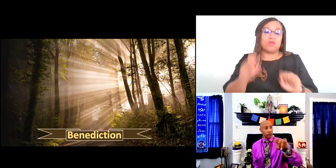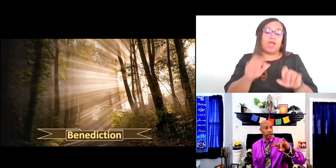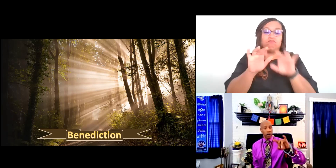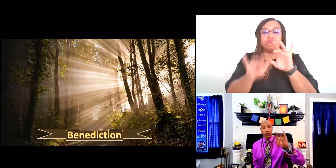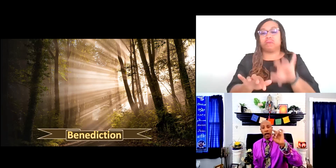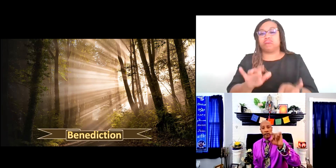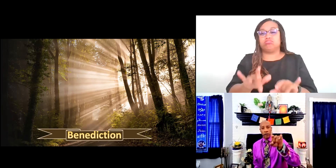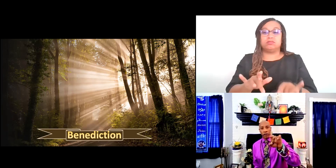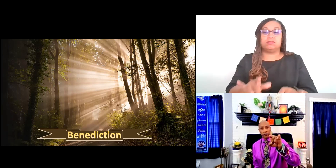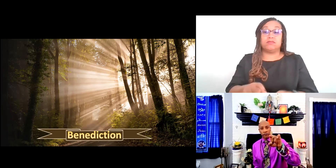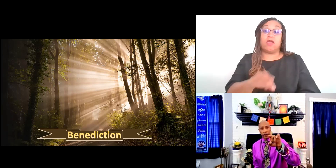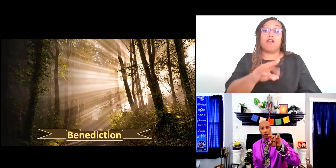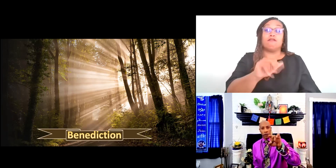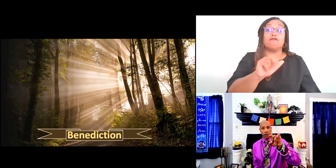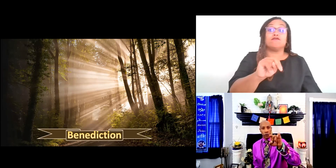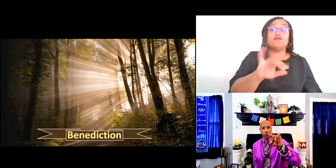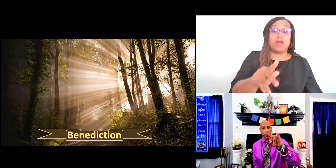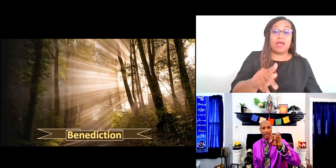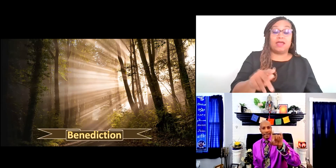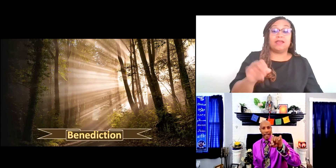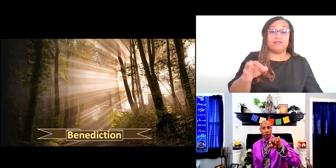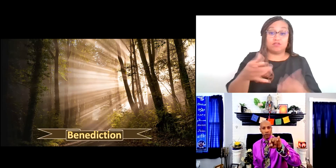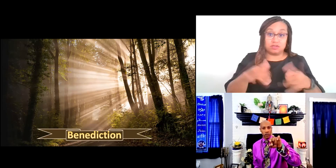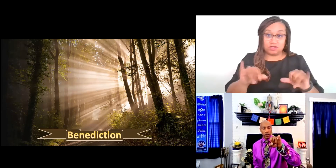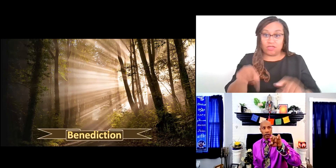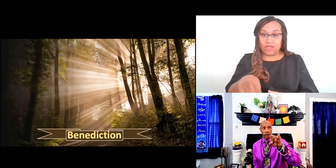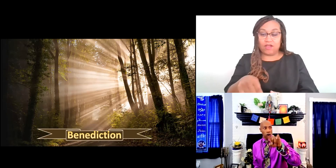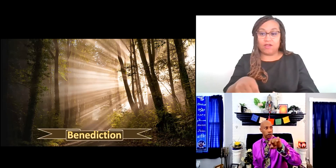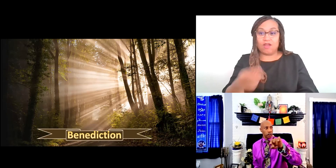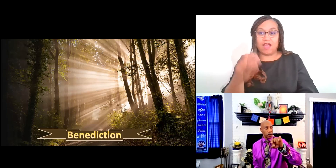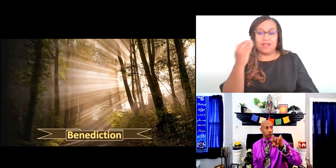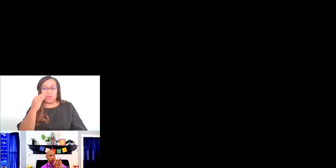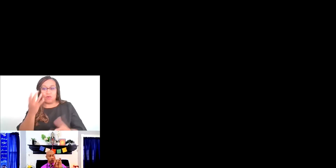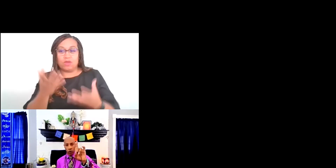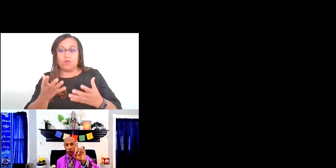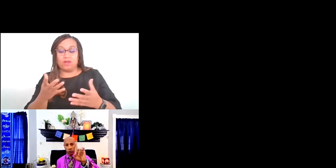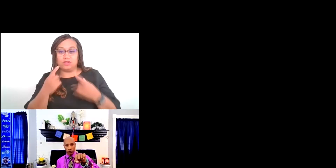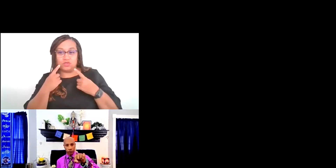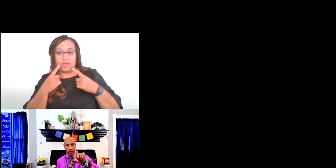is still there, I know that Frank wanted to announce an